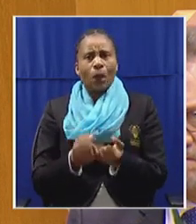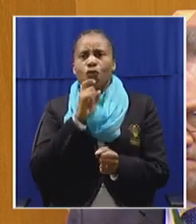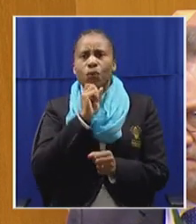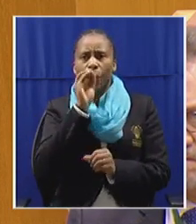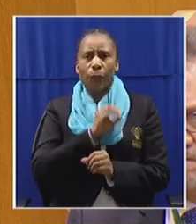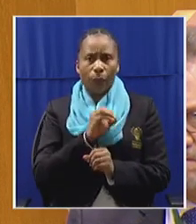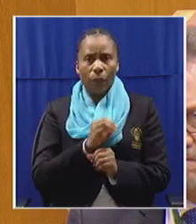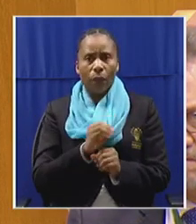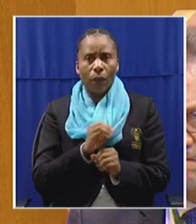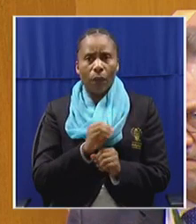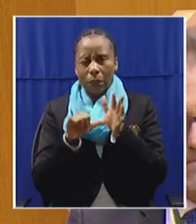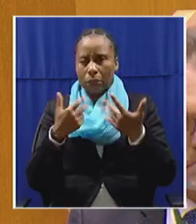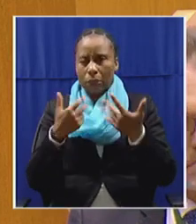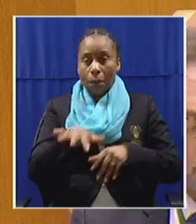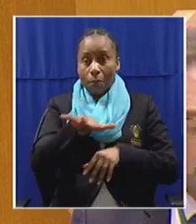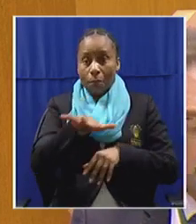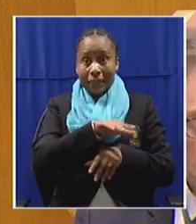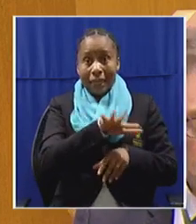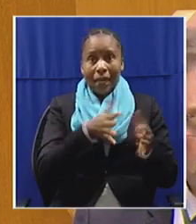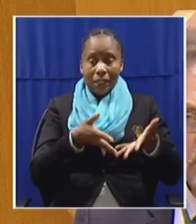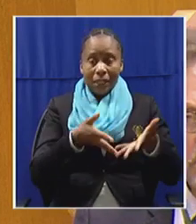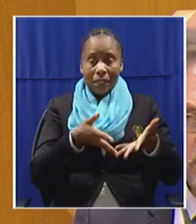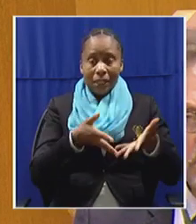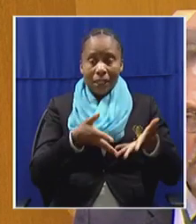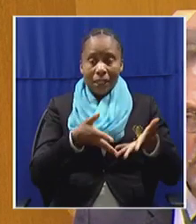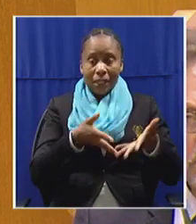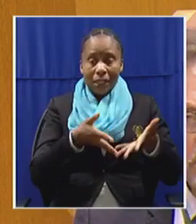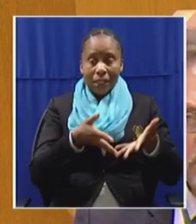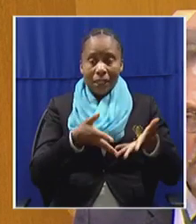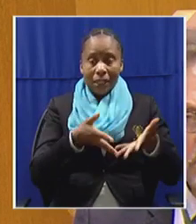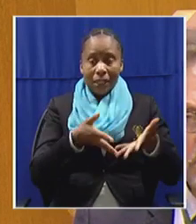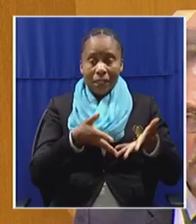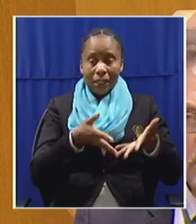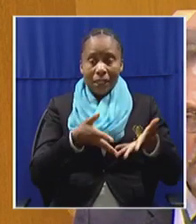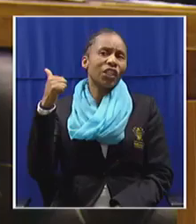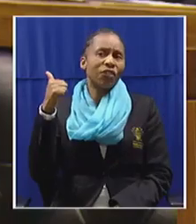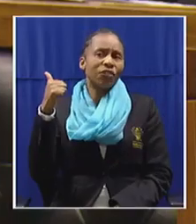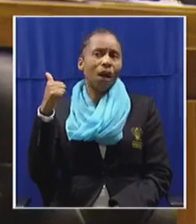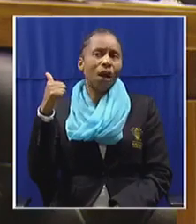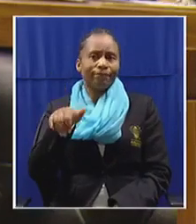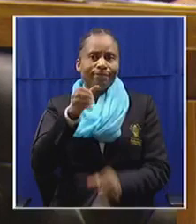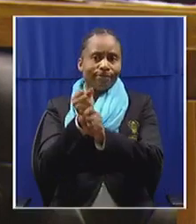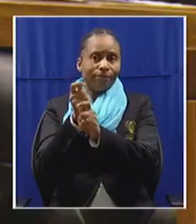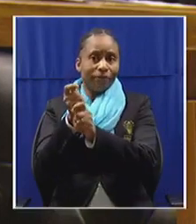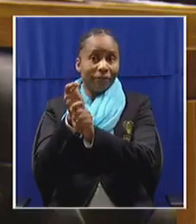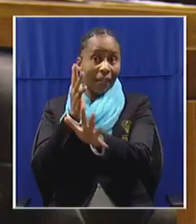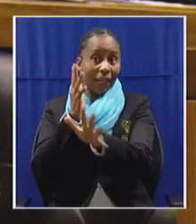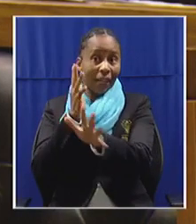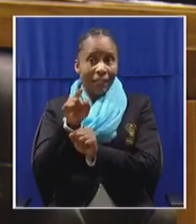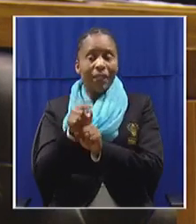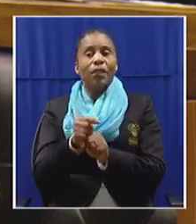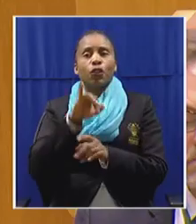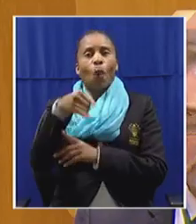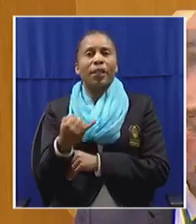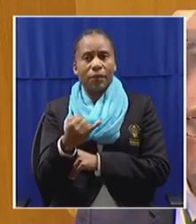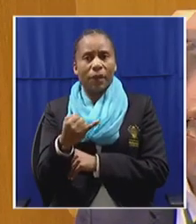key hotspots in South Africa over the course of the last few months has been Alexandra Township in Johannesburg. And I can hear the honourable members on the